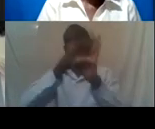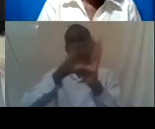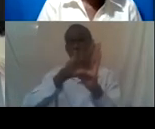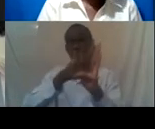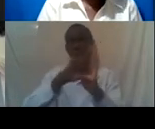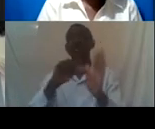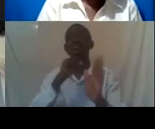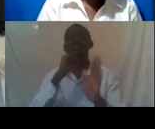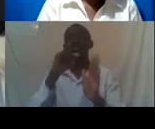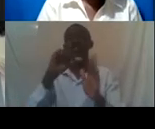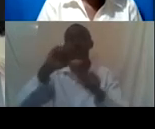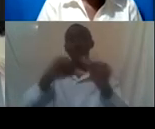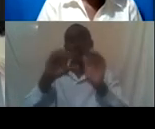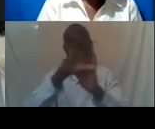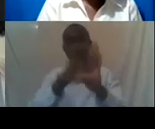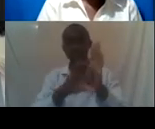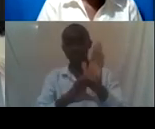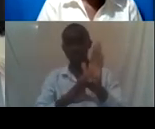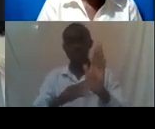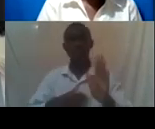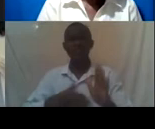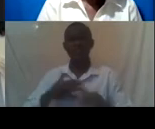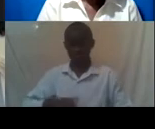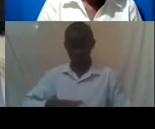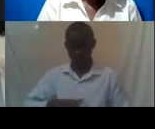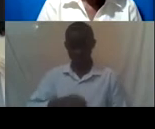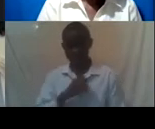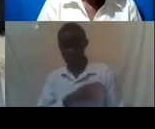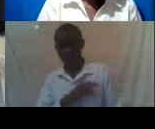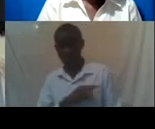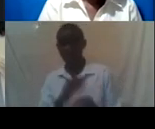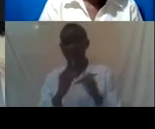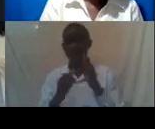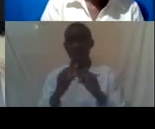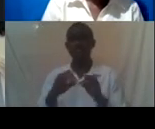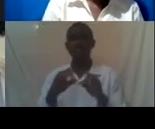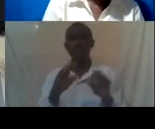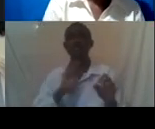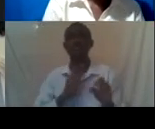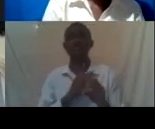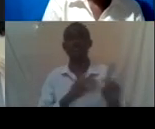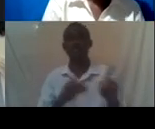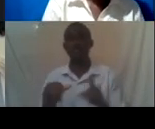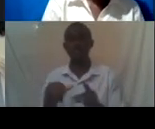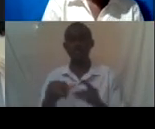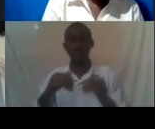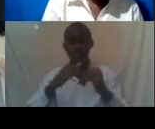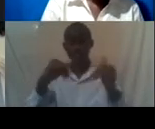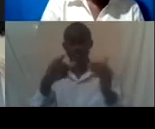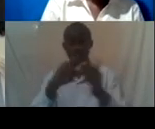Constitution. And my fear is that if we don't separate these things, the